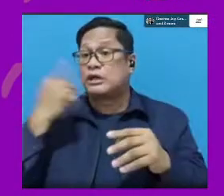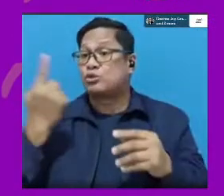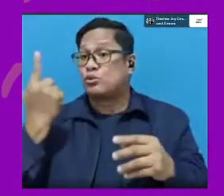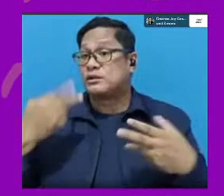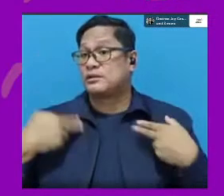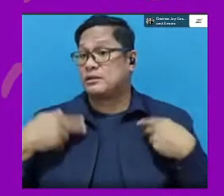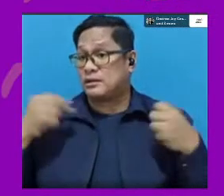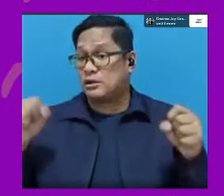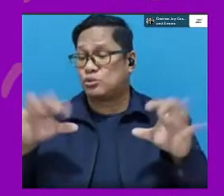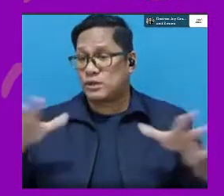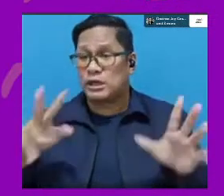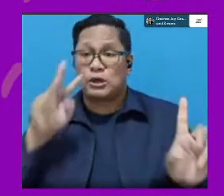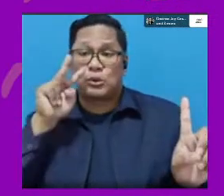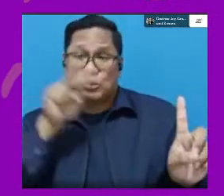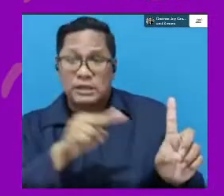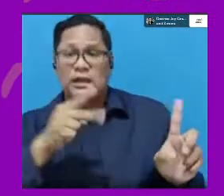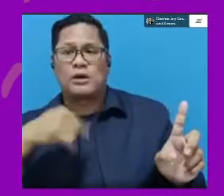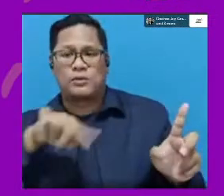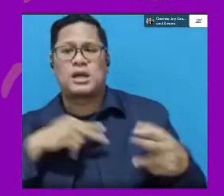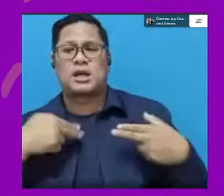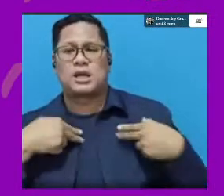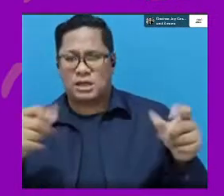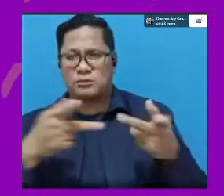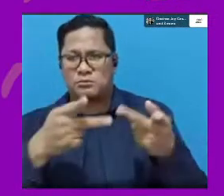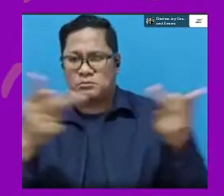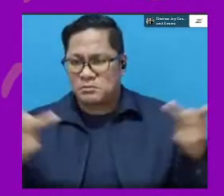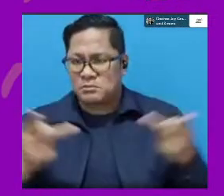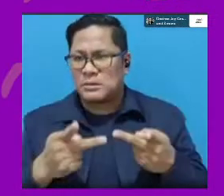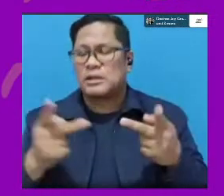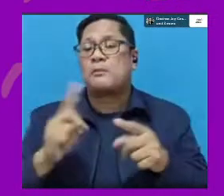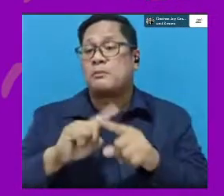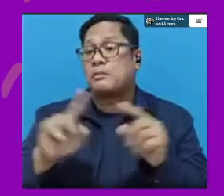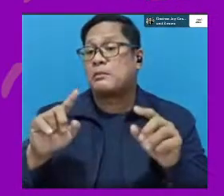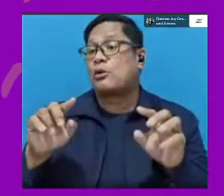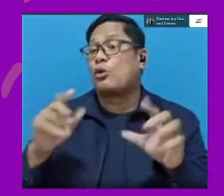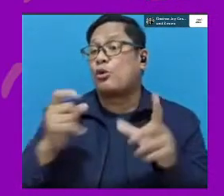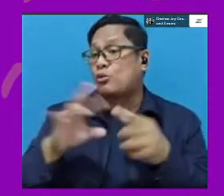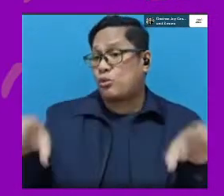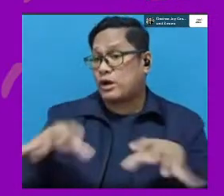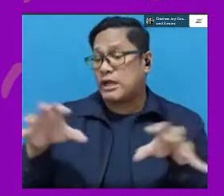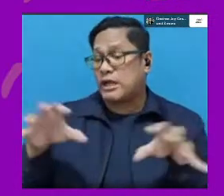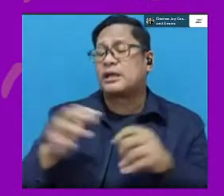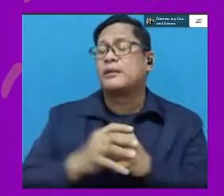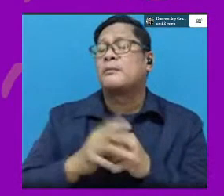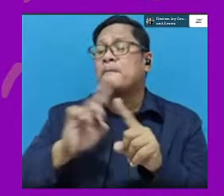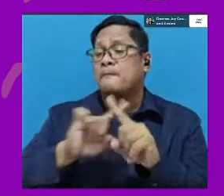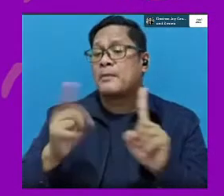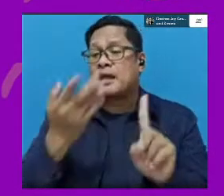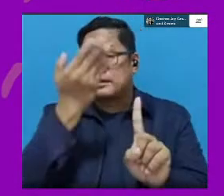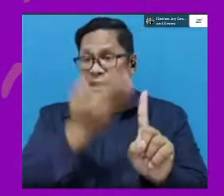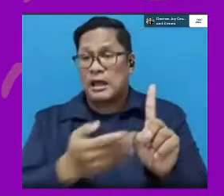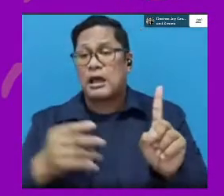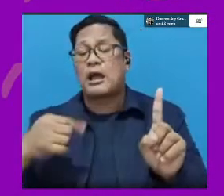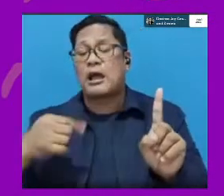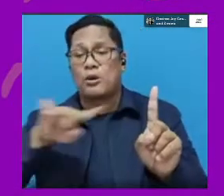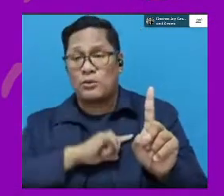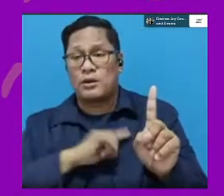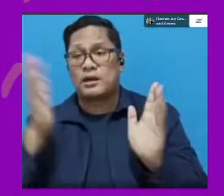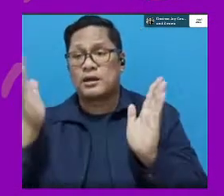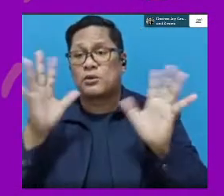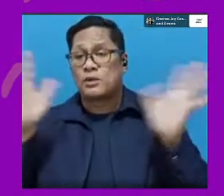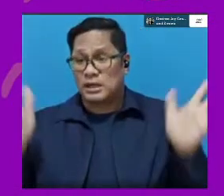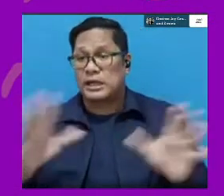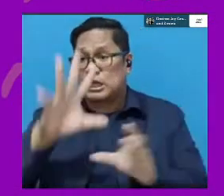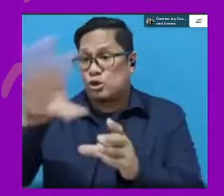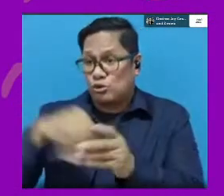our health facilities or working as law enforcers. Our frontliners include the farmers,